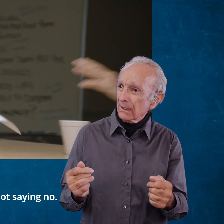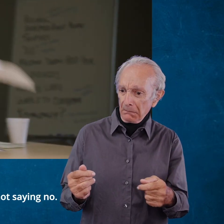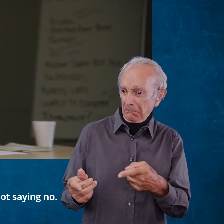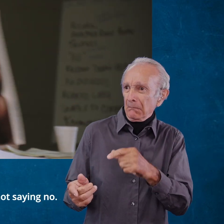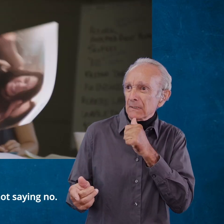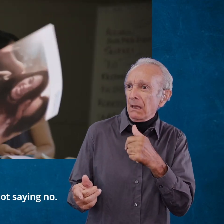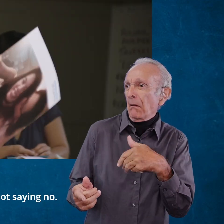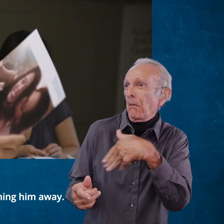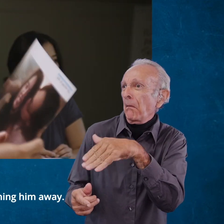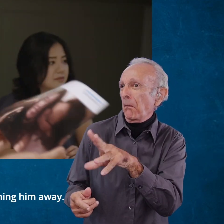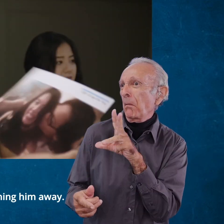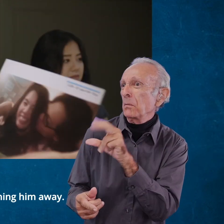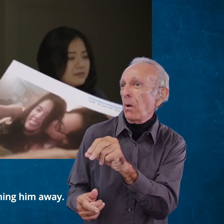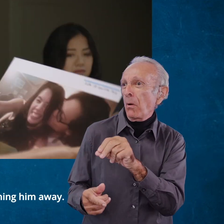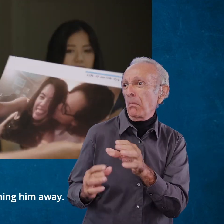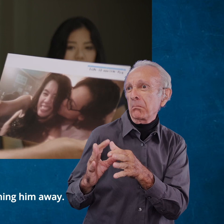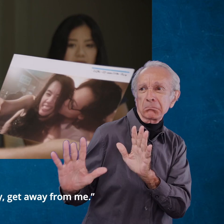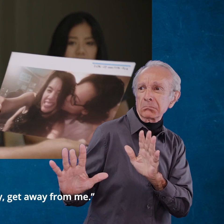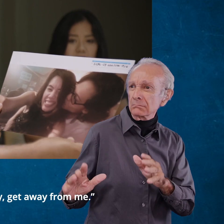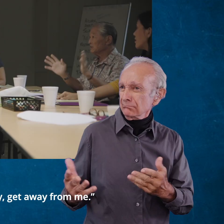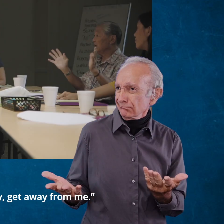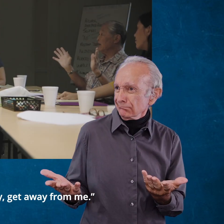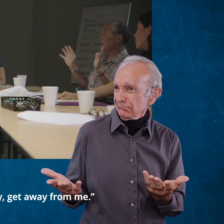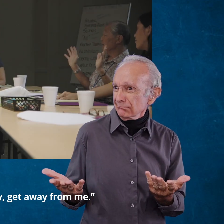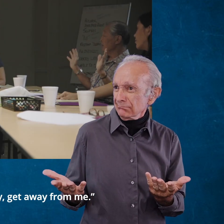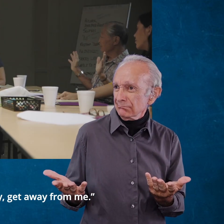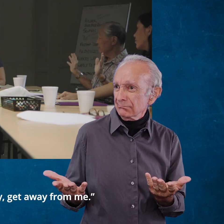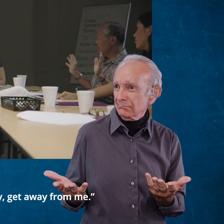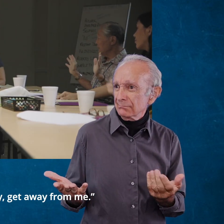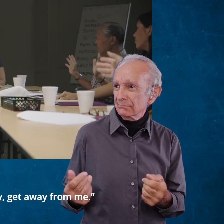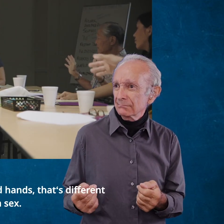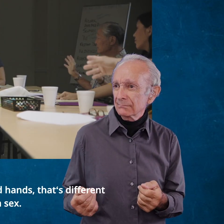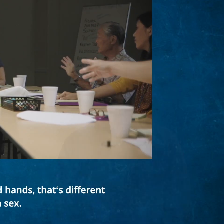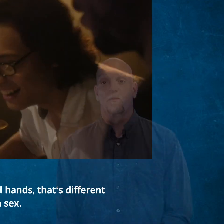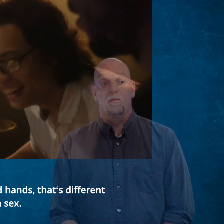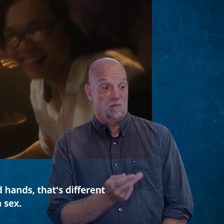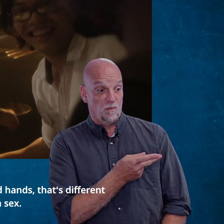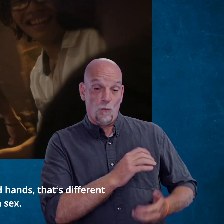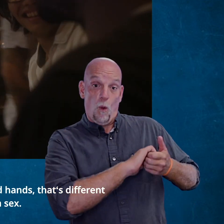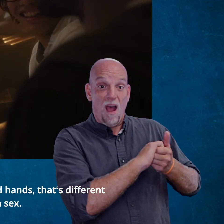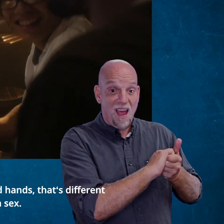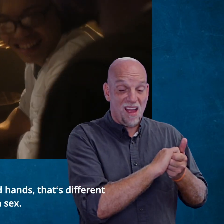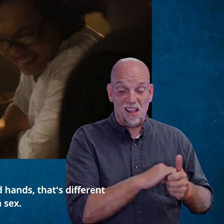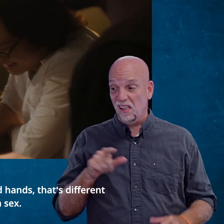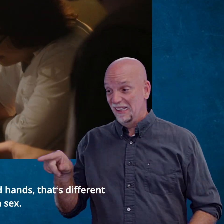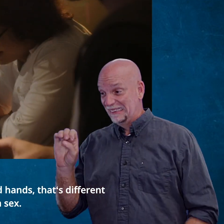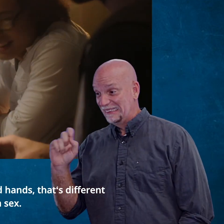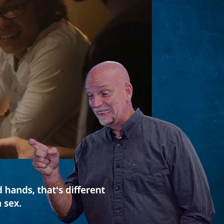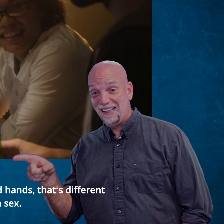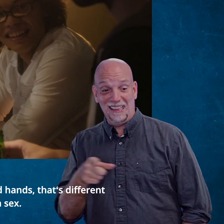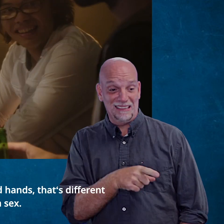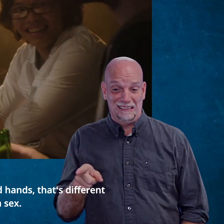And she's not saying no. She's not pushing him away. She's not saying, hey, get away from me. Just because they held hands, that's different